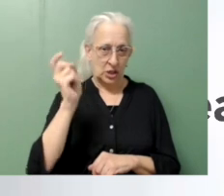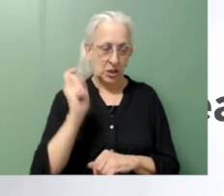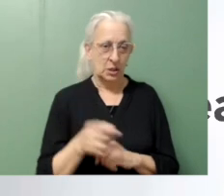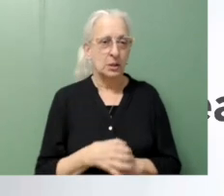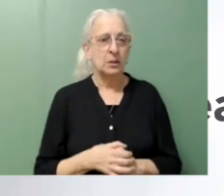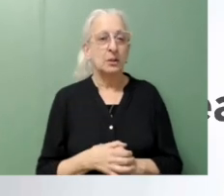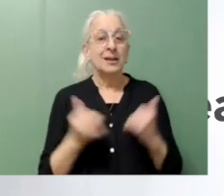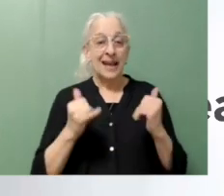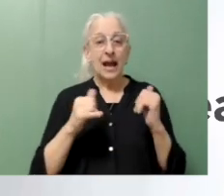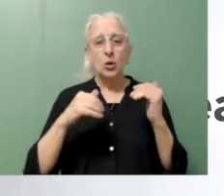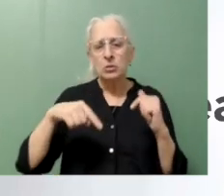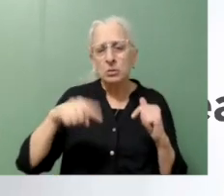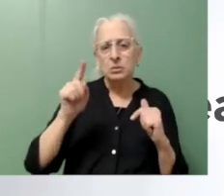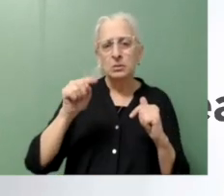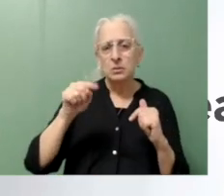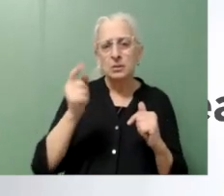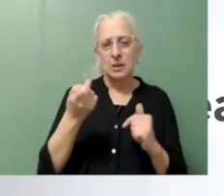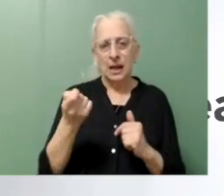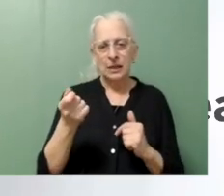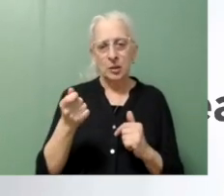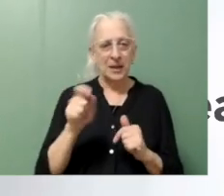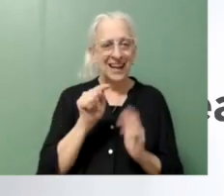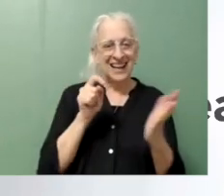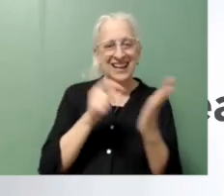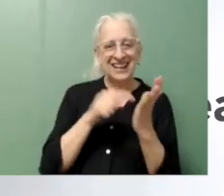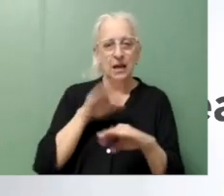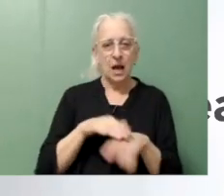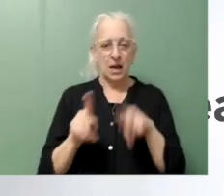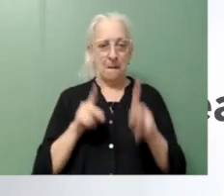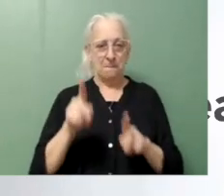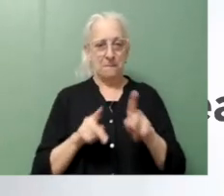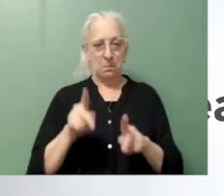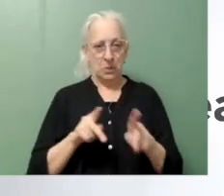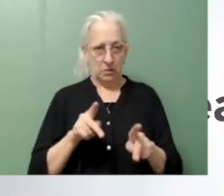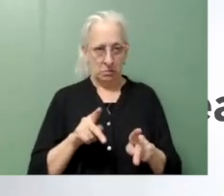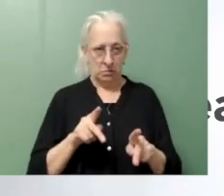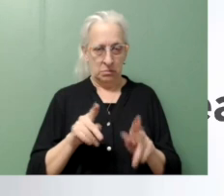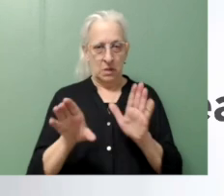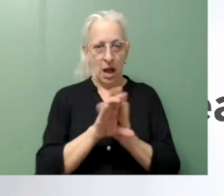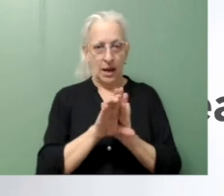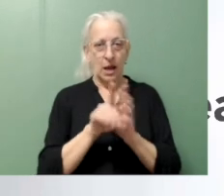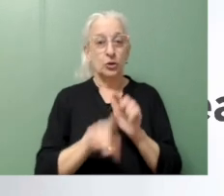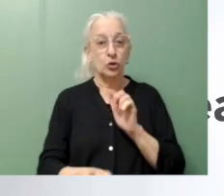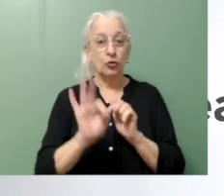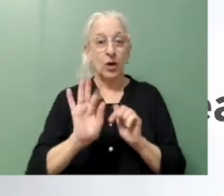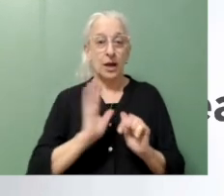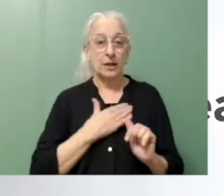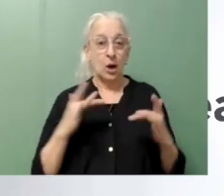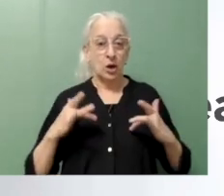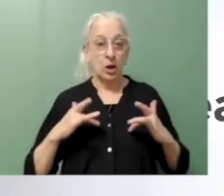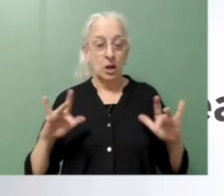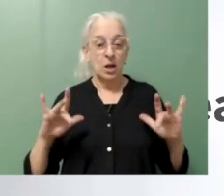Now scroll down a bit and click the People icon to find our light-duty vehicles and